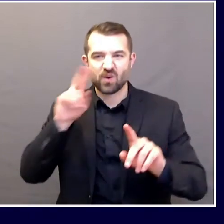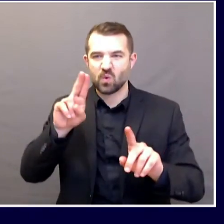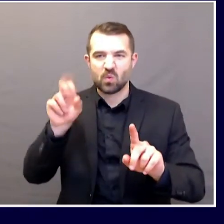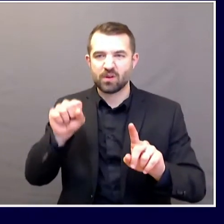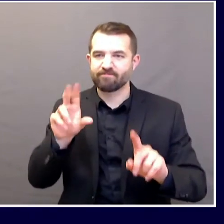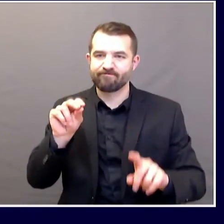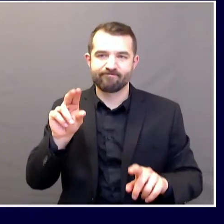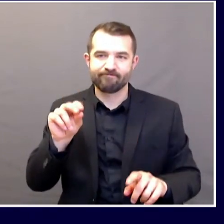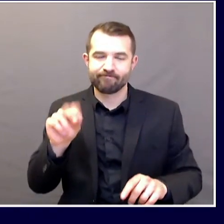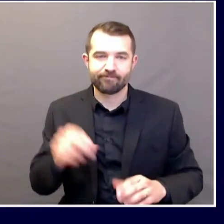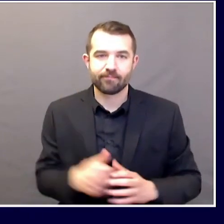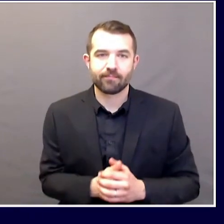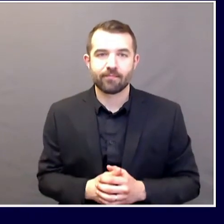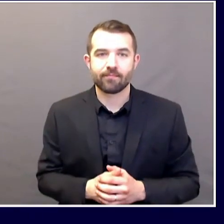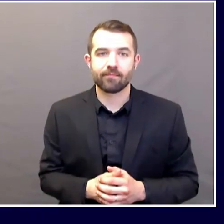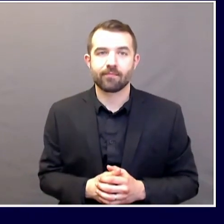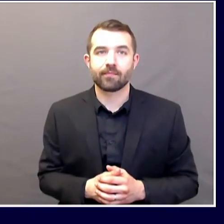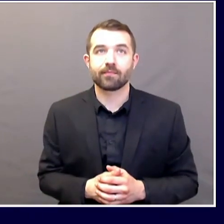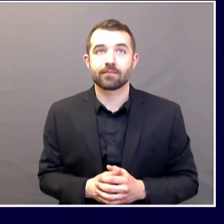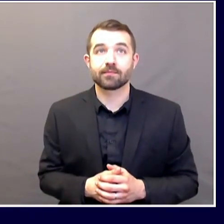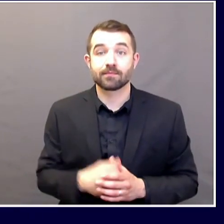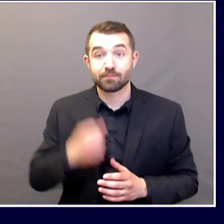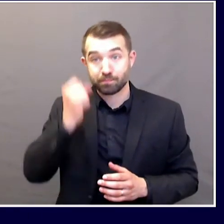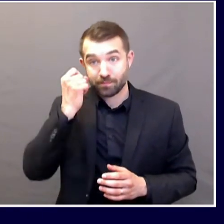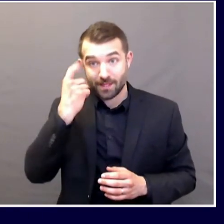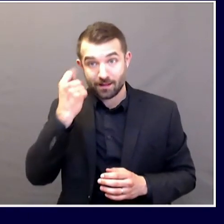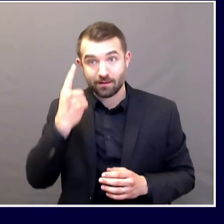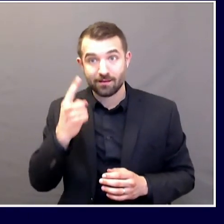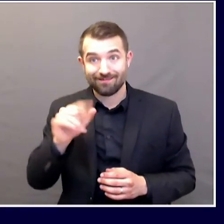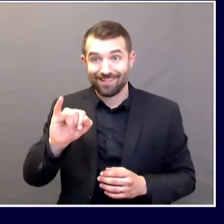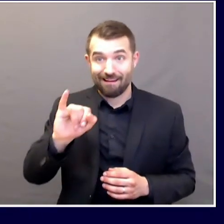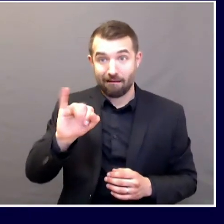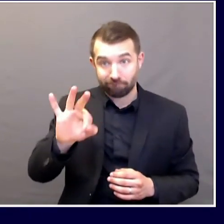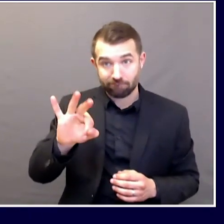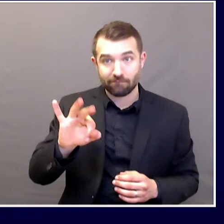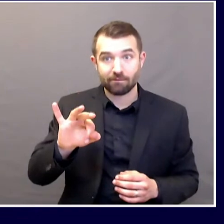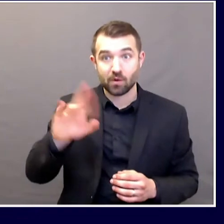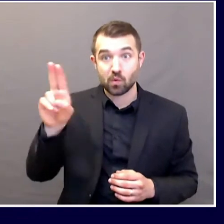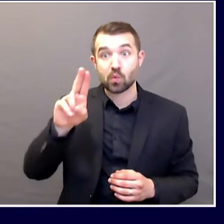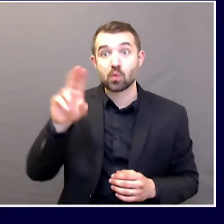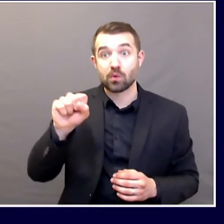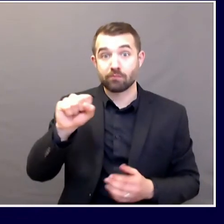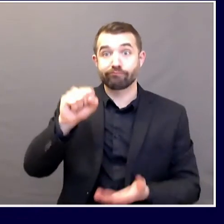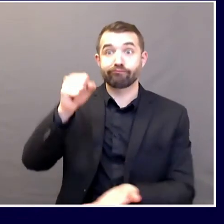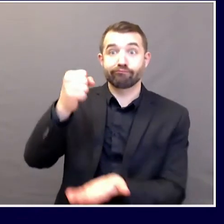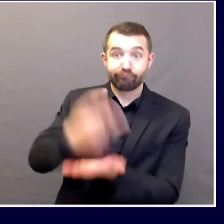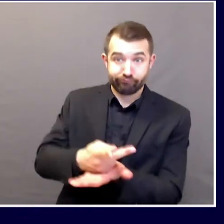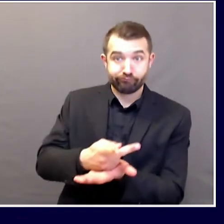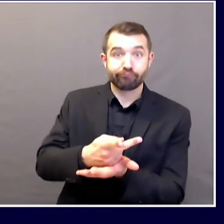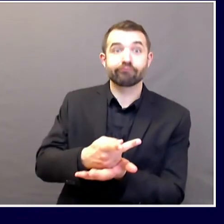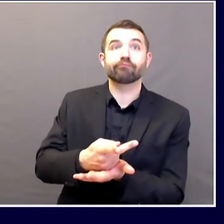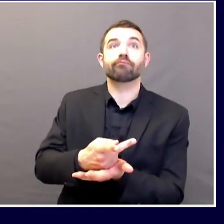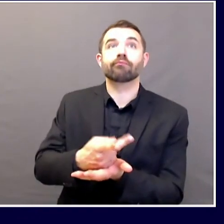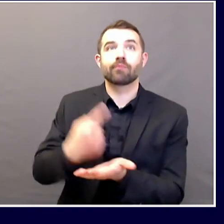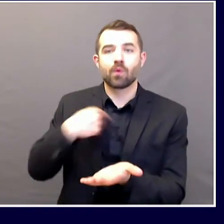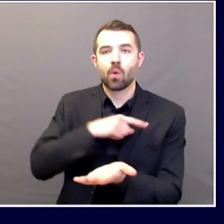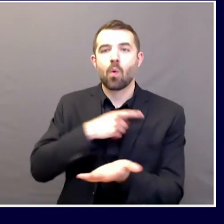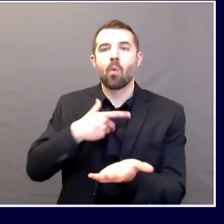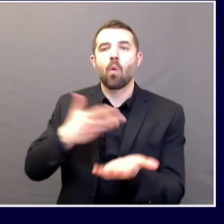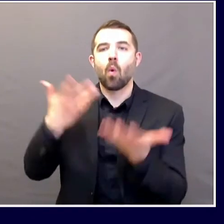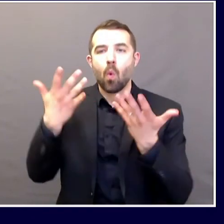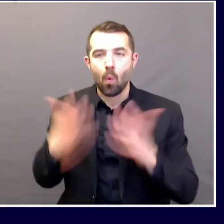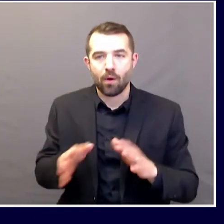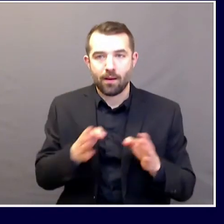already one that we're planning around because it sort of sits in between the J&J vaccine and the Pfizer and Moderna